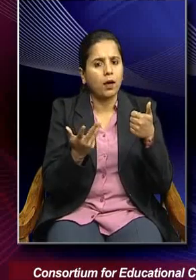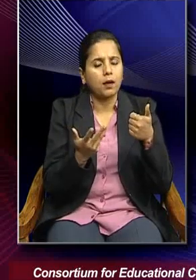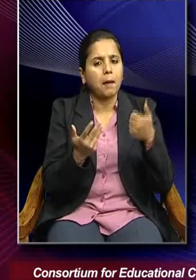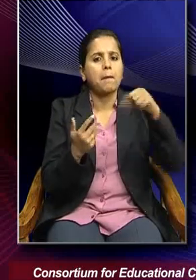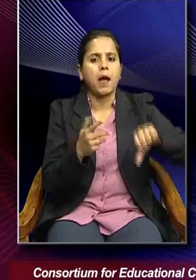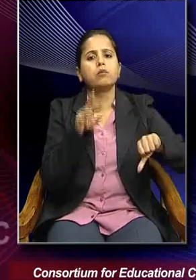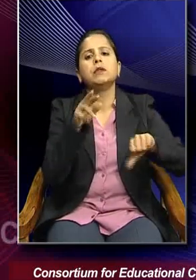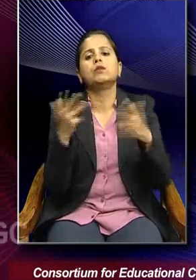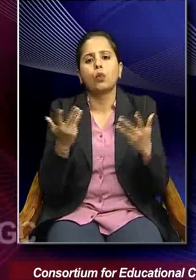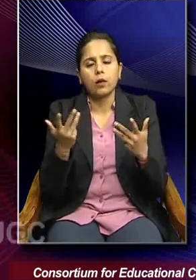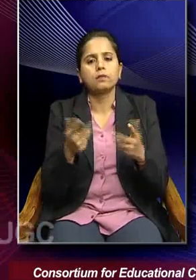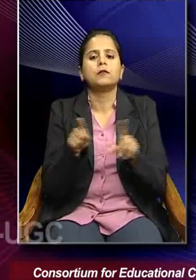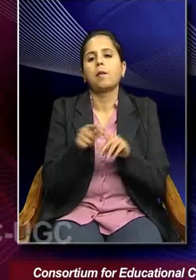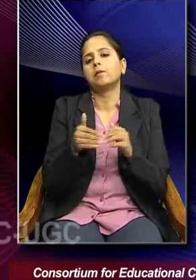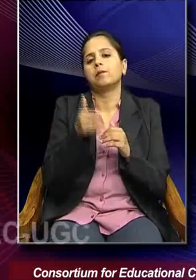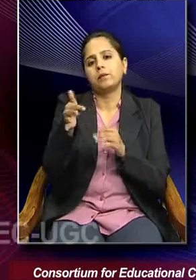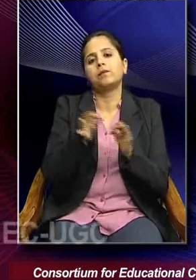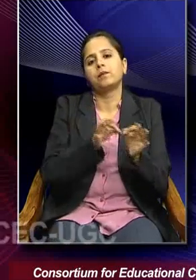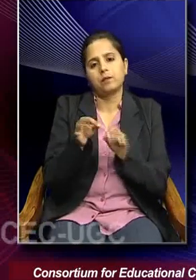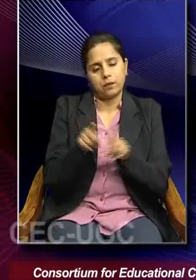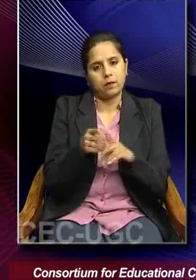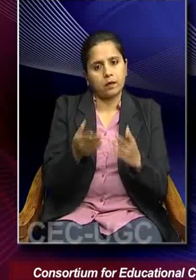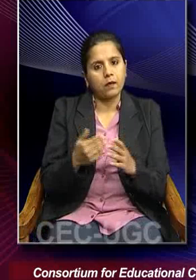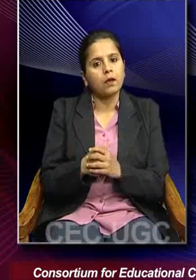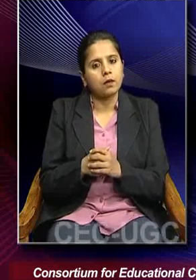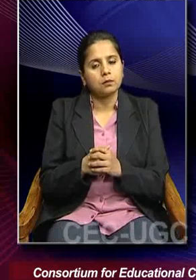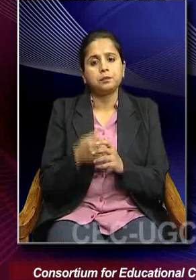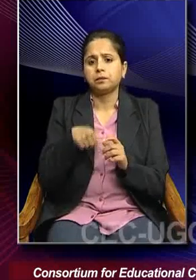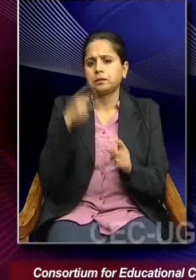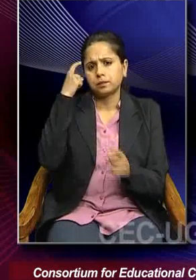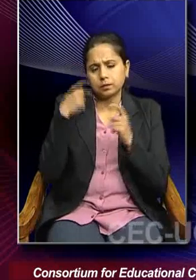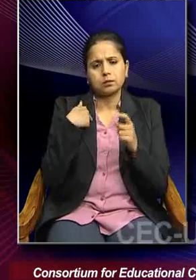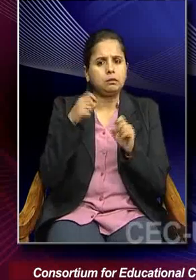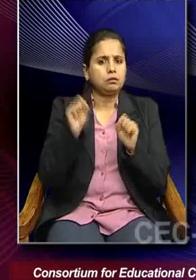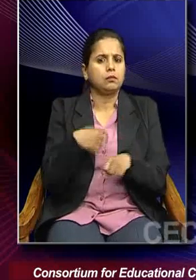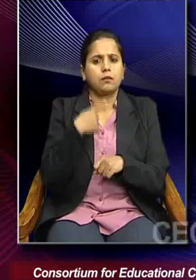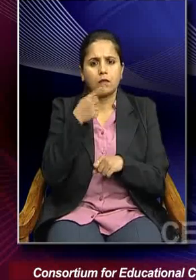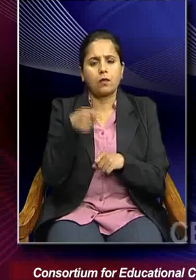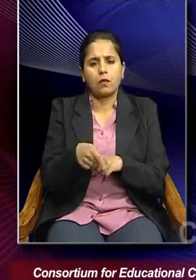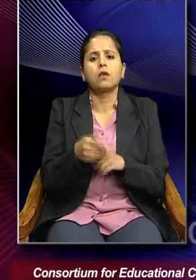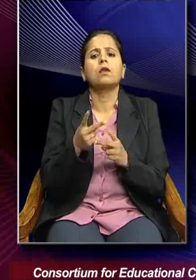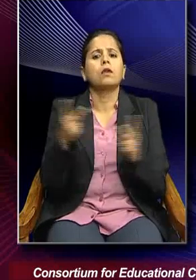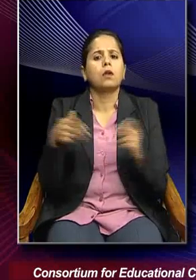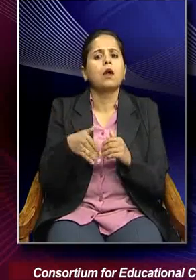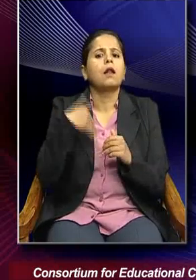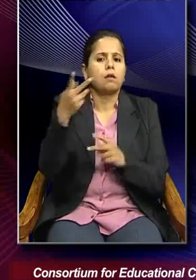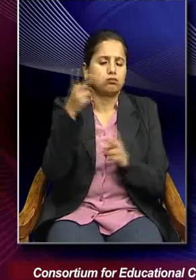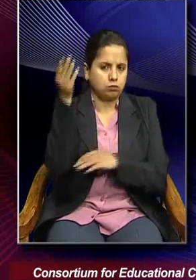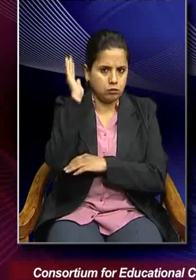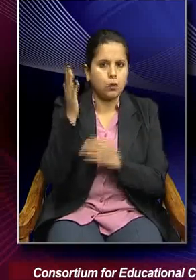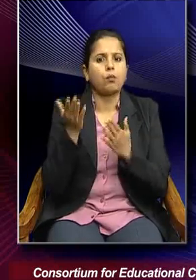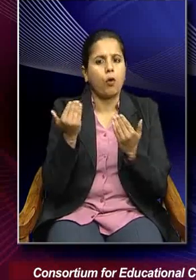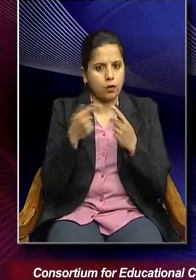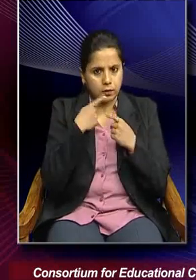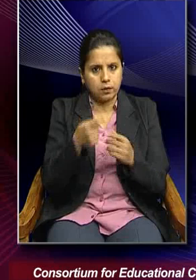on. This again we will be, I think we will be able to take it up in our next lecture